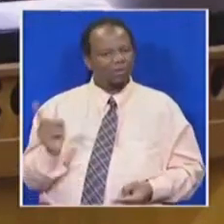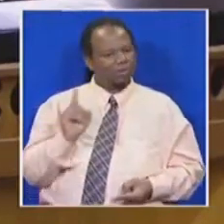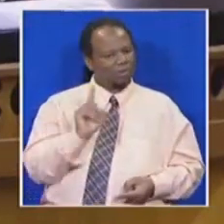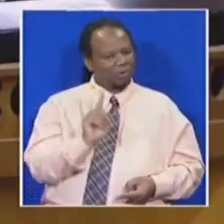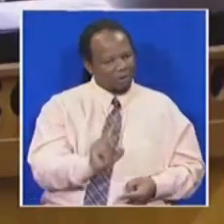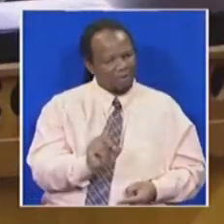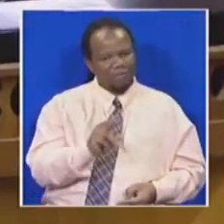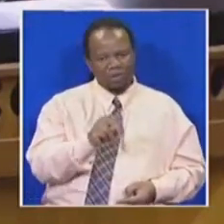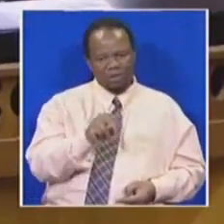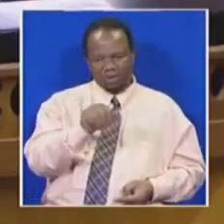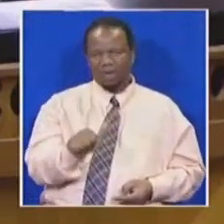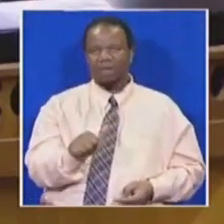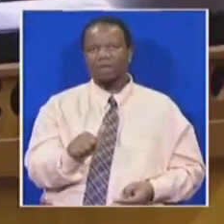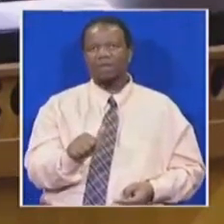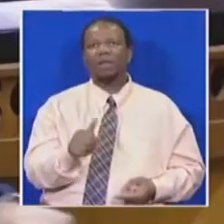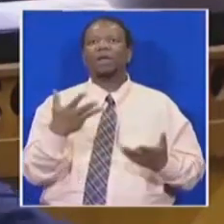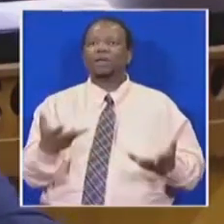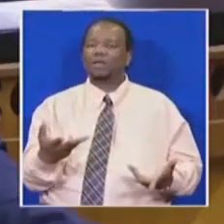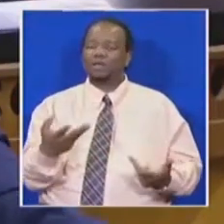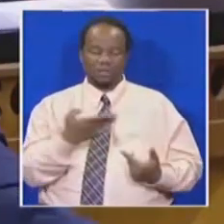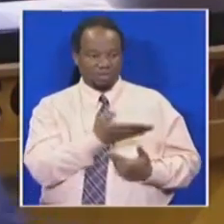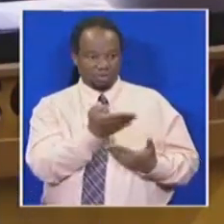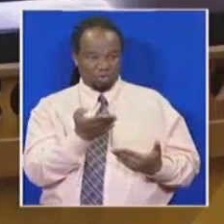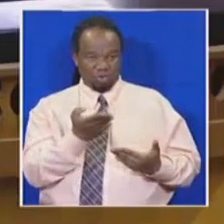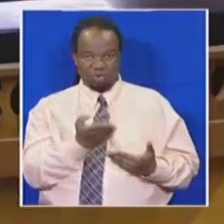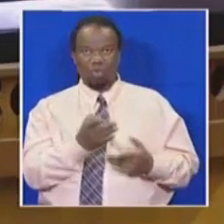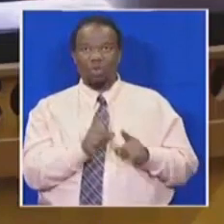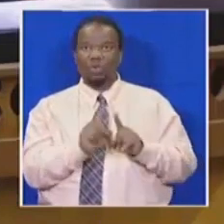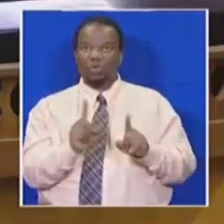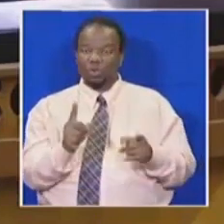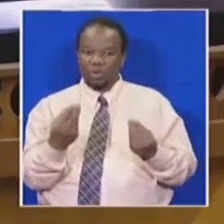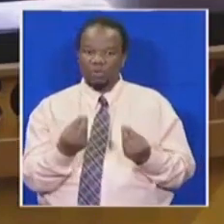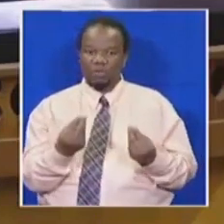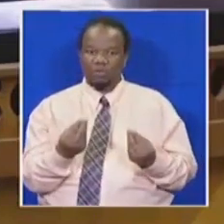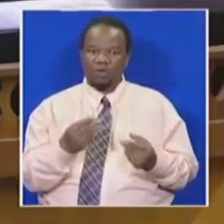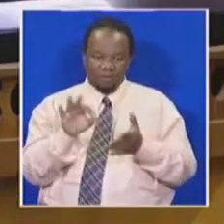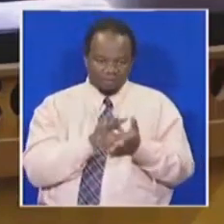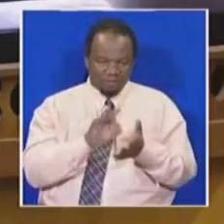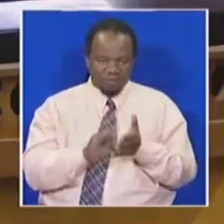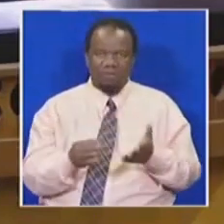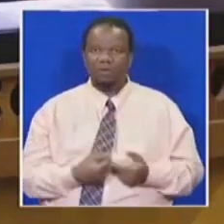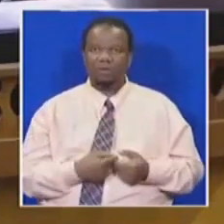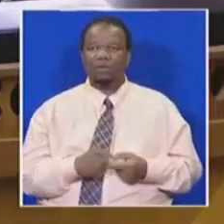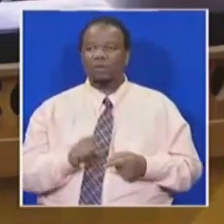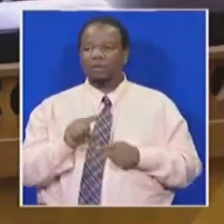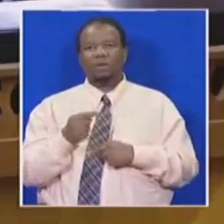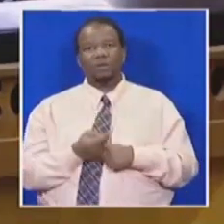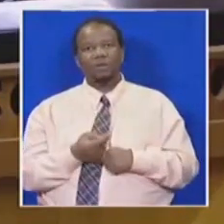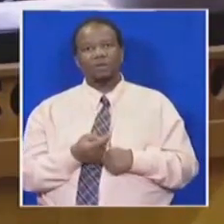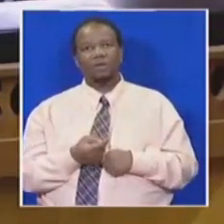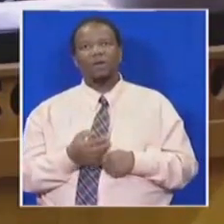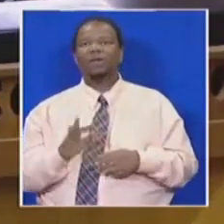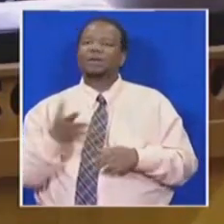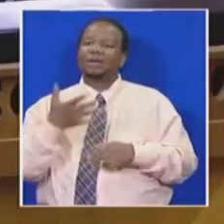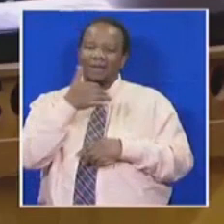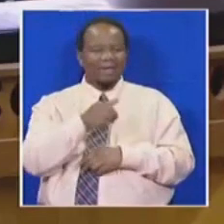which is simply show up and vote in Parliament. And the bottom line is this.